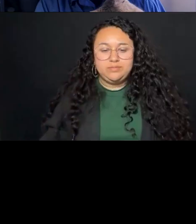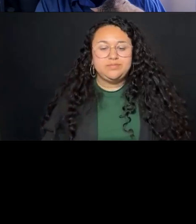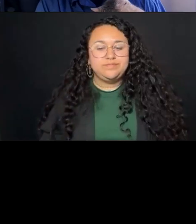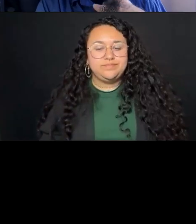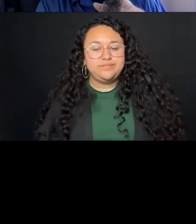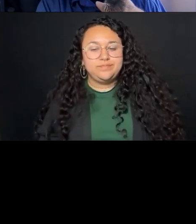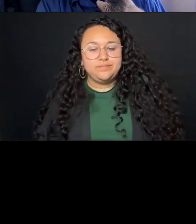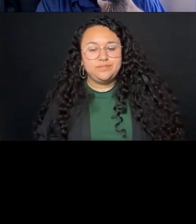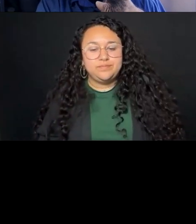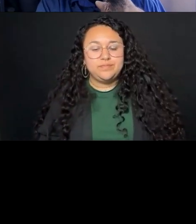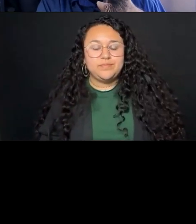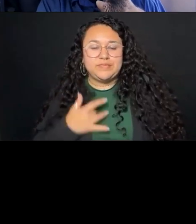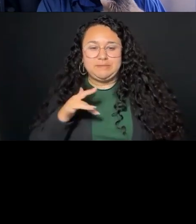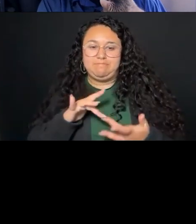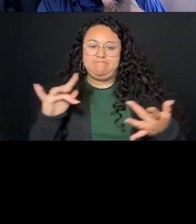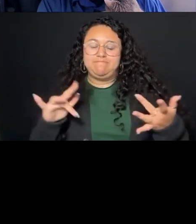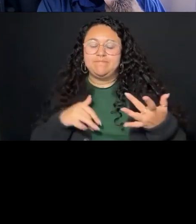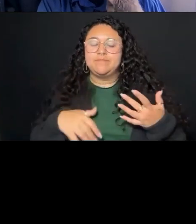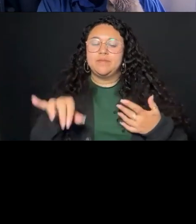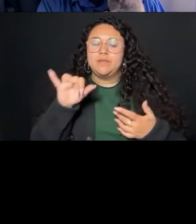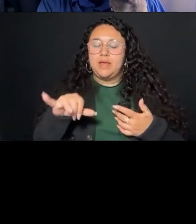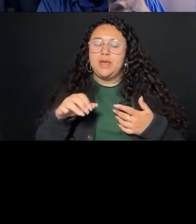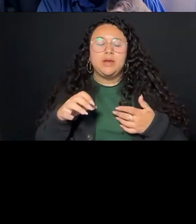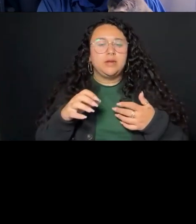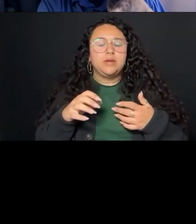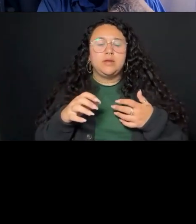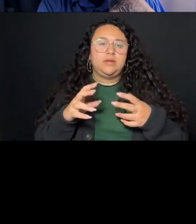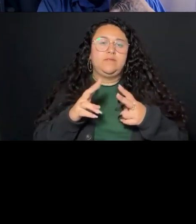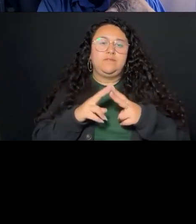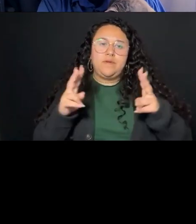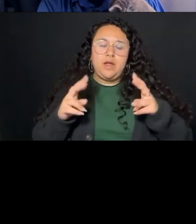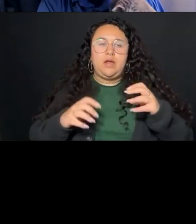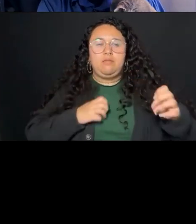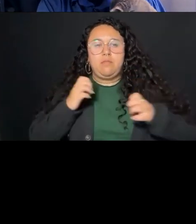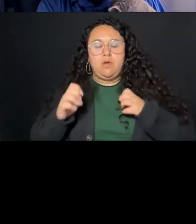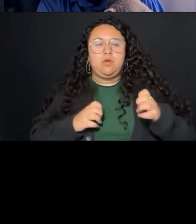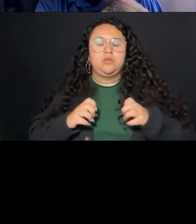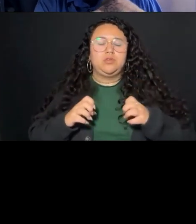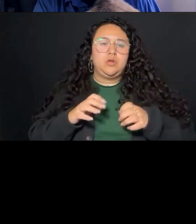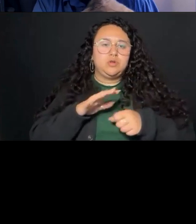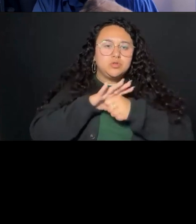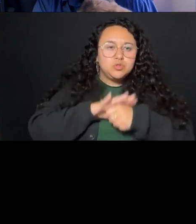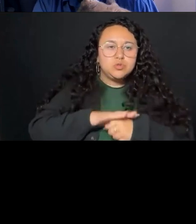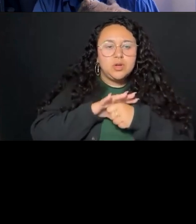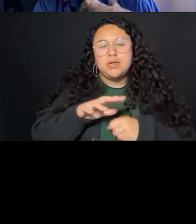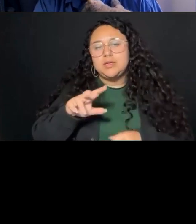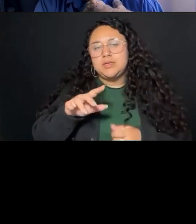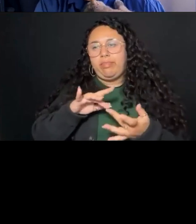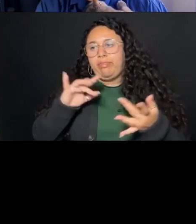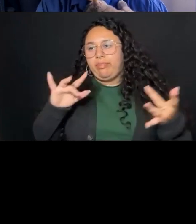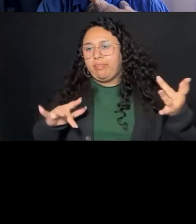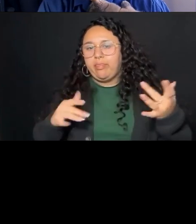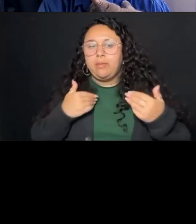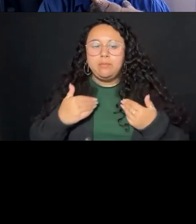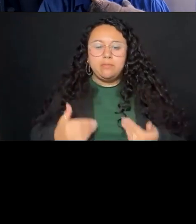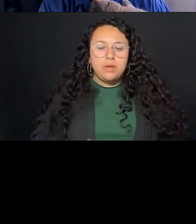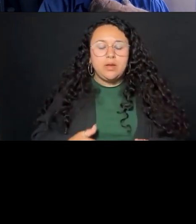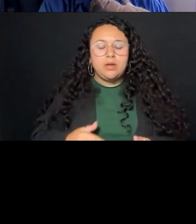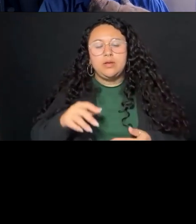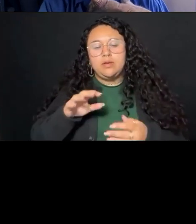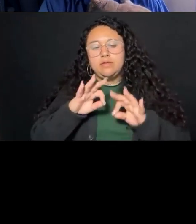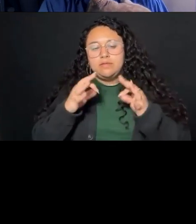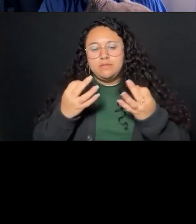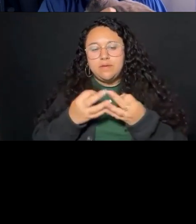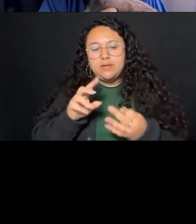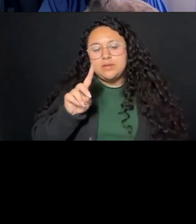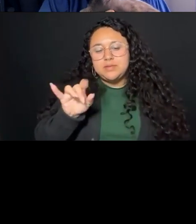Dealing with extreme emotional distress related to things like dysphoria or family dynamics. Being rejected by loved ones and not having proper